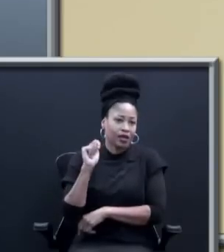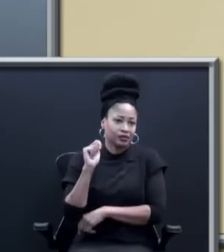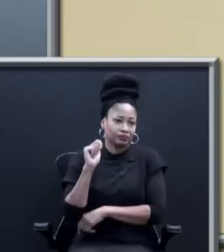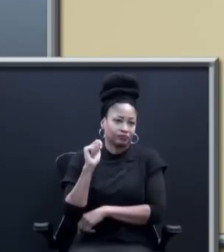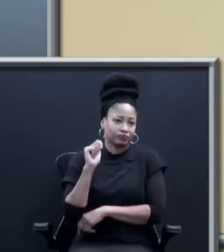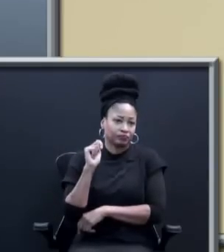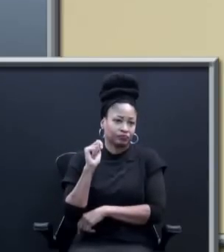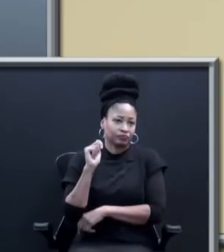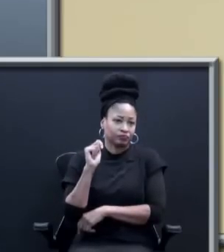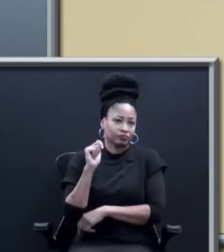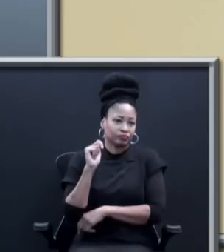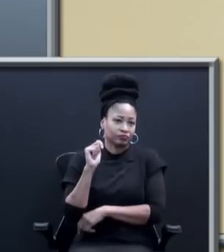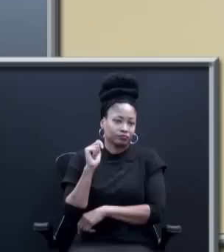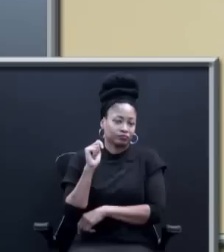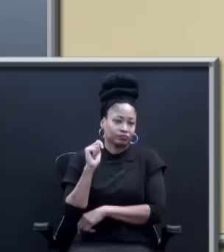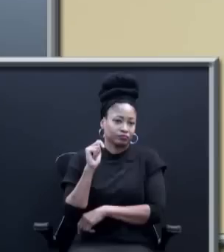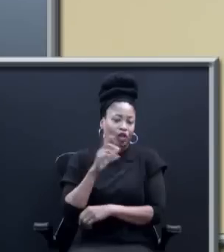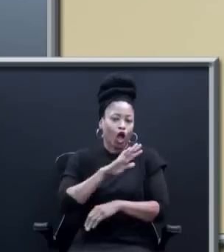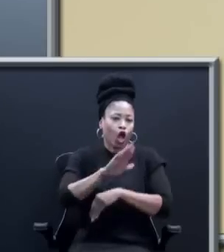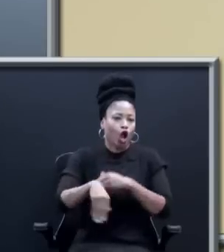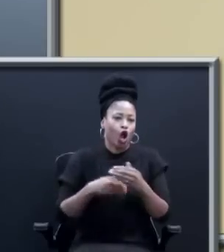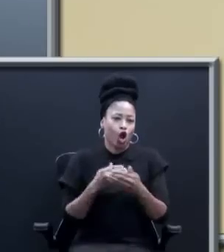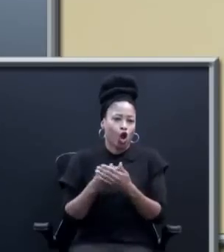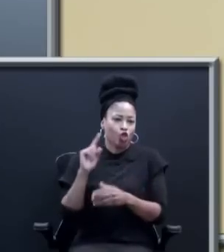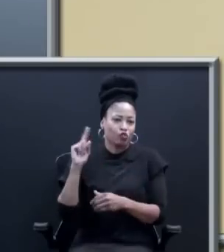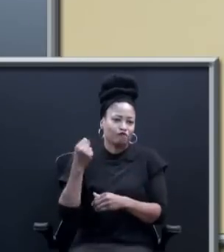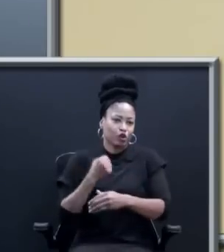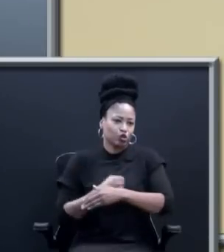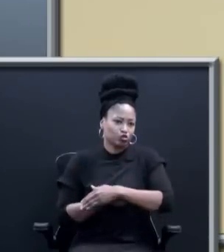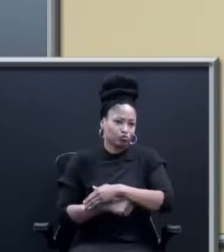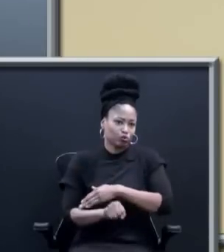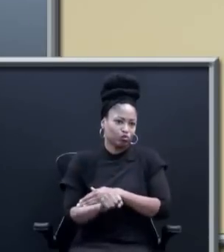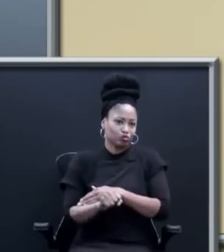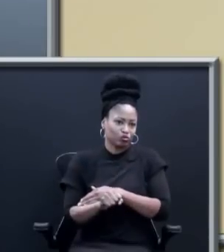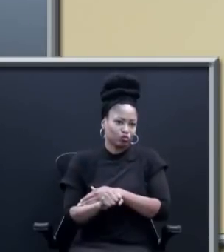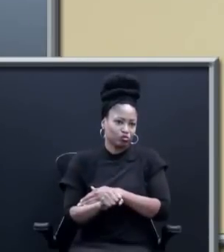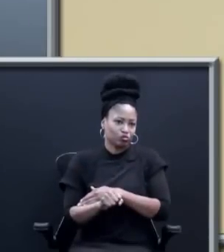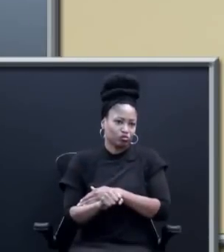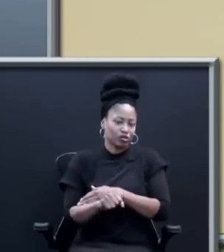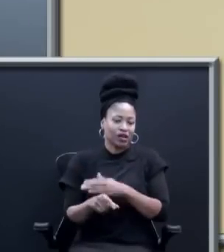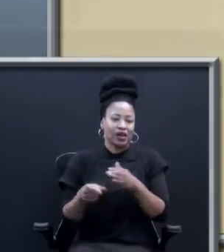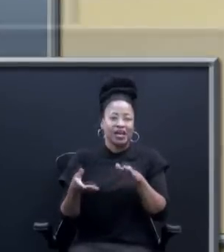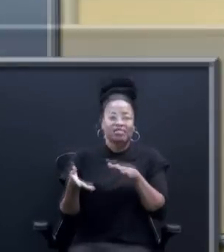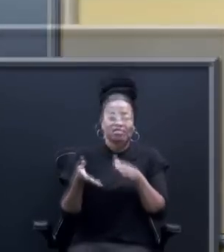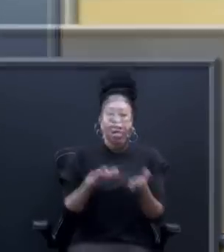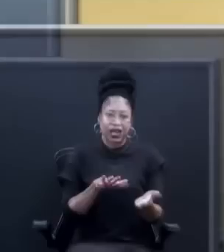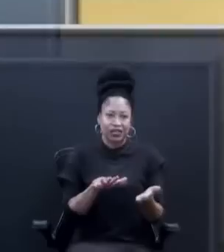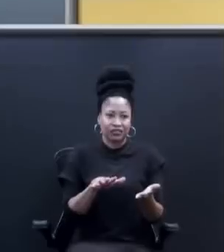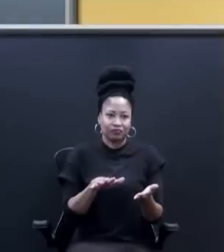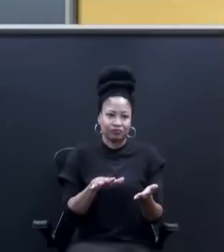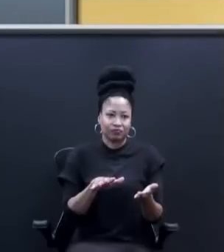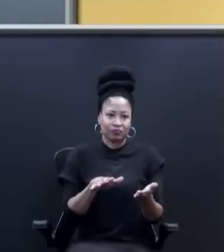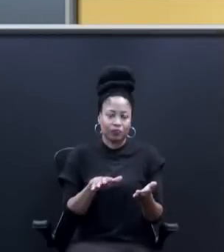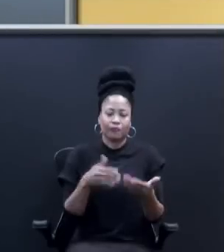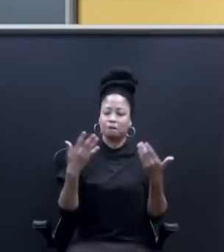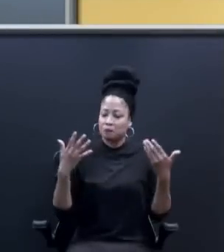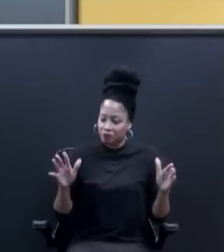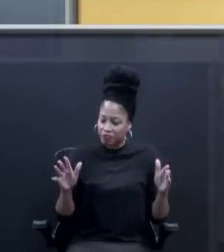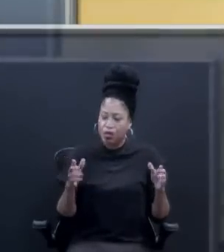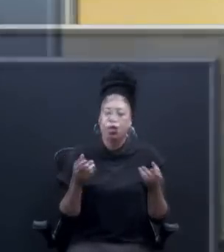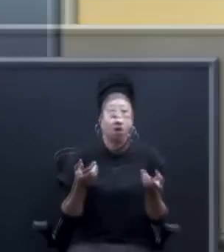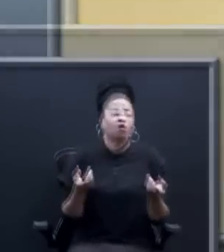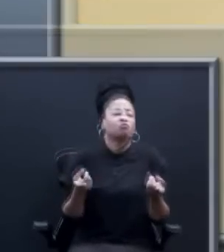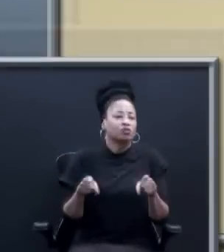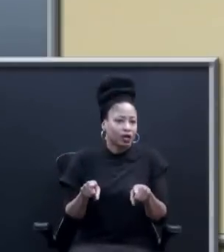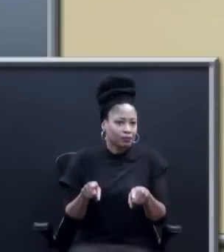unto the firstborn of the captive that was in the dungeon, and all the firstborn of cattle. And he did that. So what happened then? Go ahead and read.